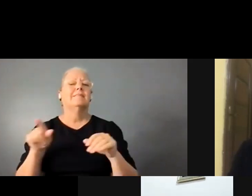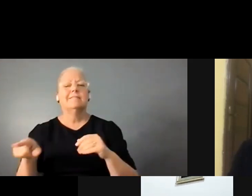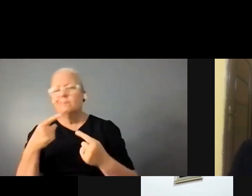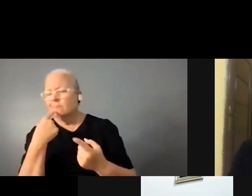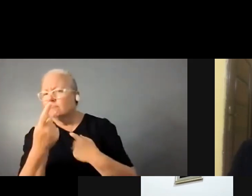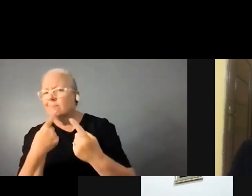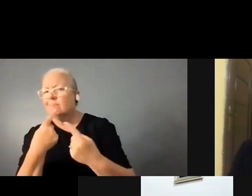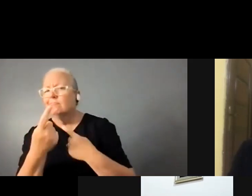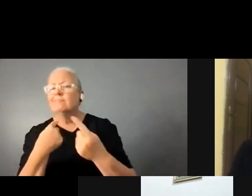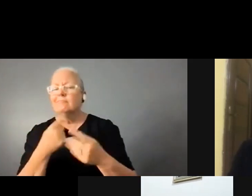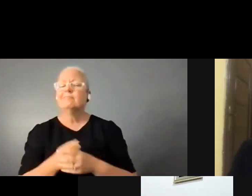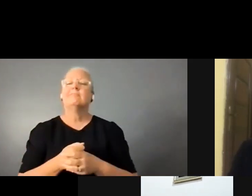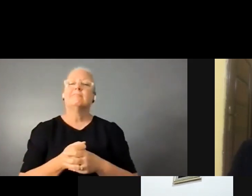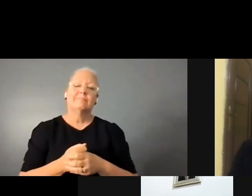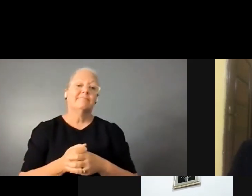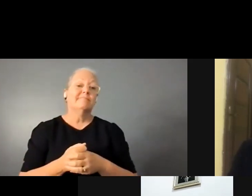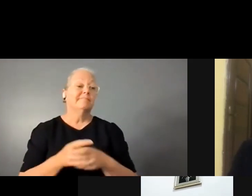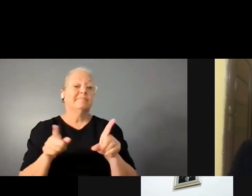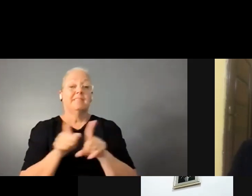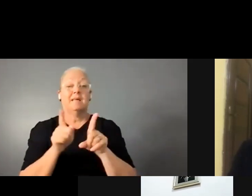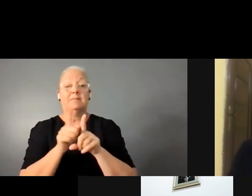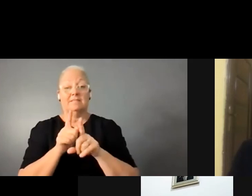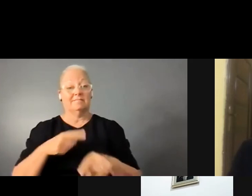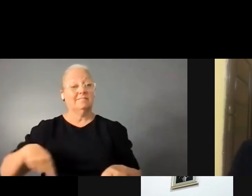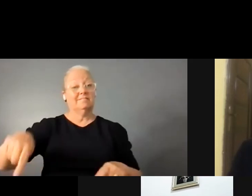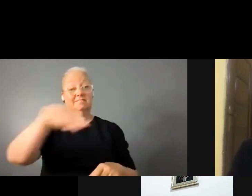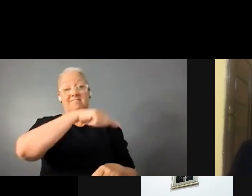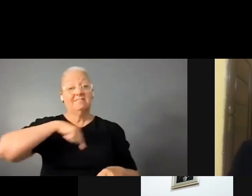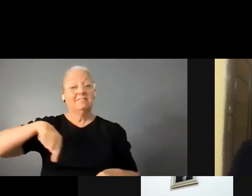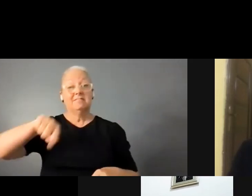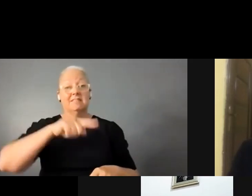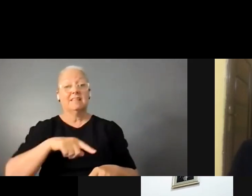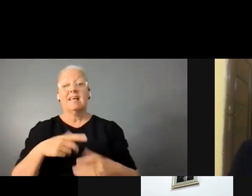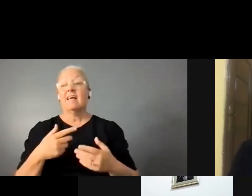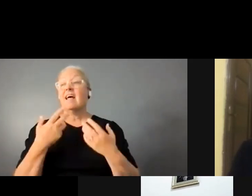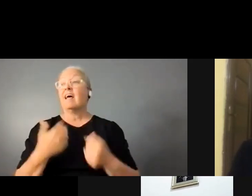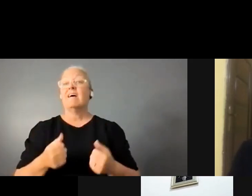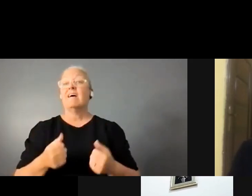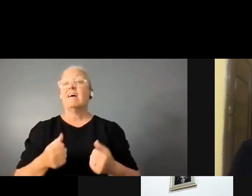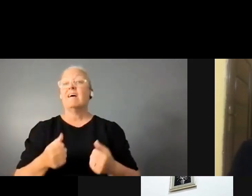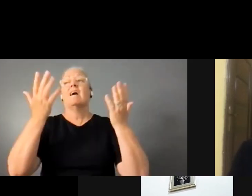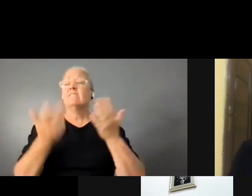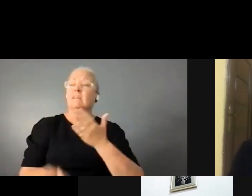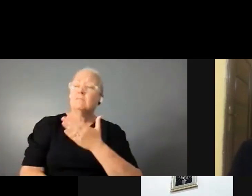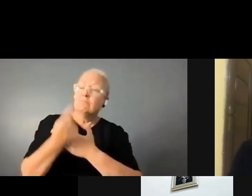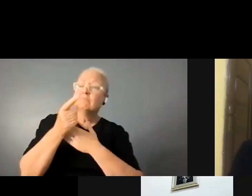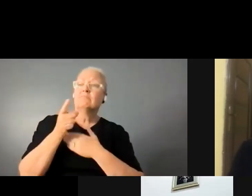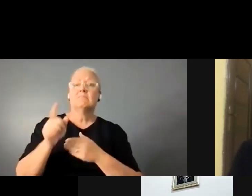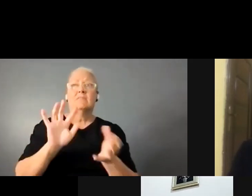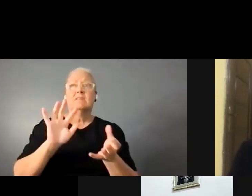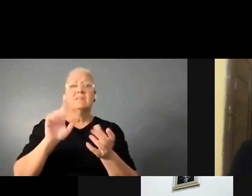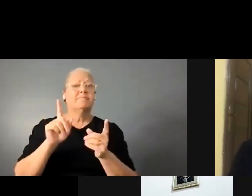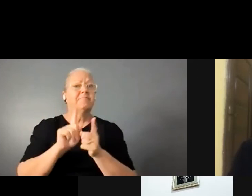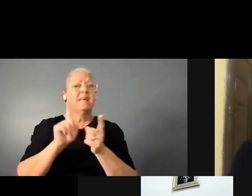moment we are all subject to an emergency or a disaster, and we would suddenly